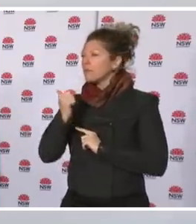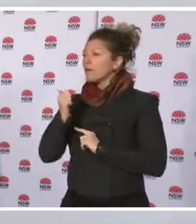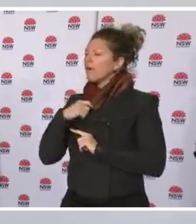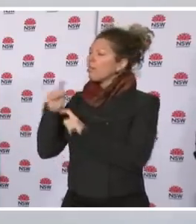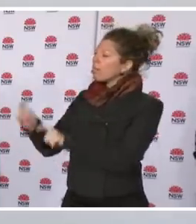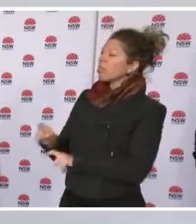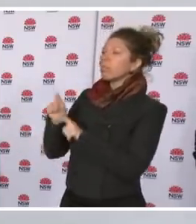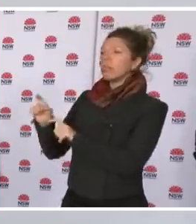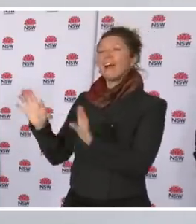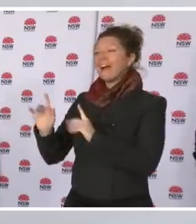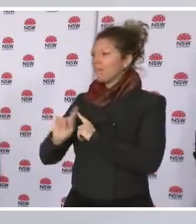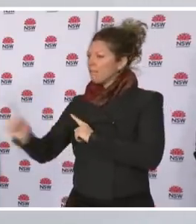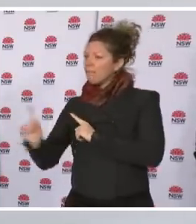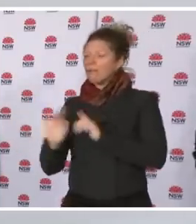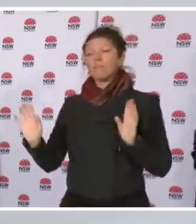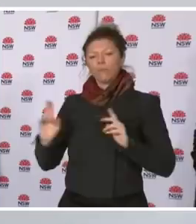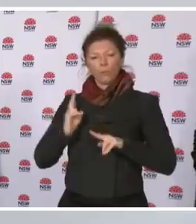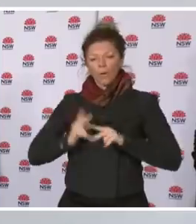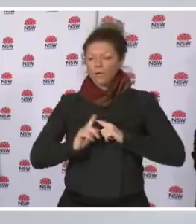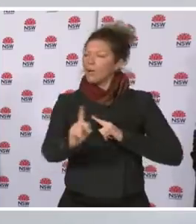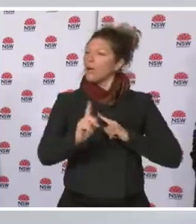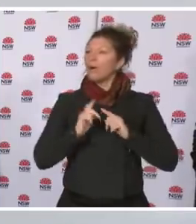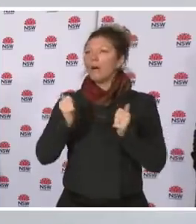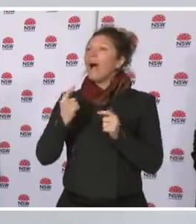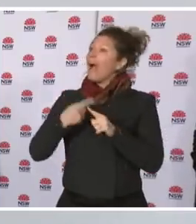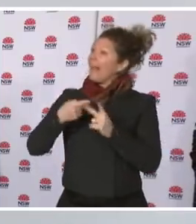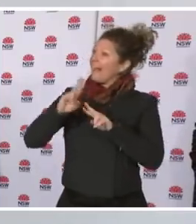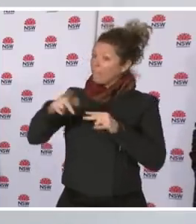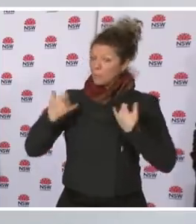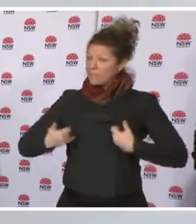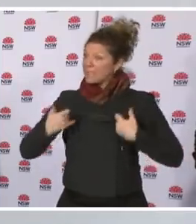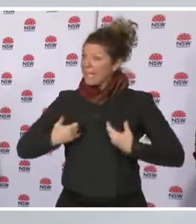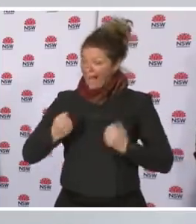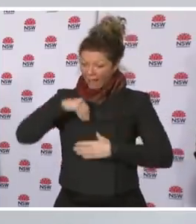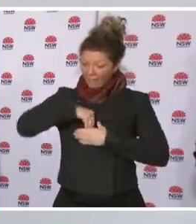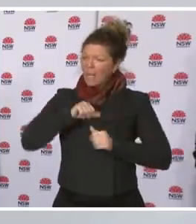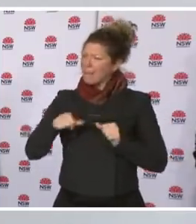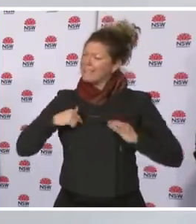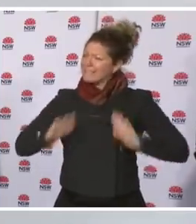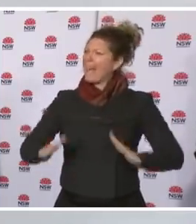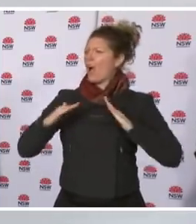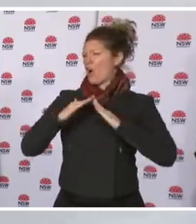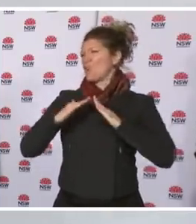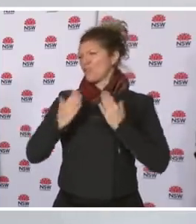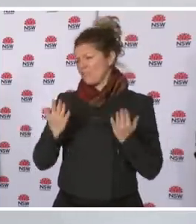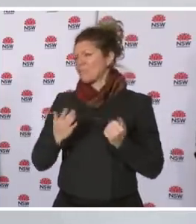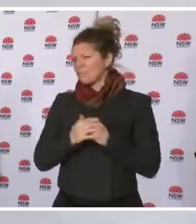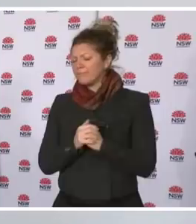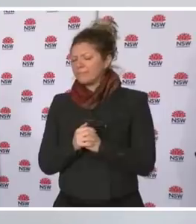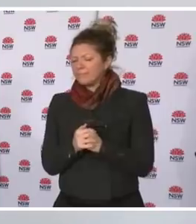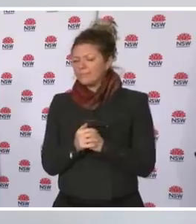sick. COVID is a severe illness, and I just want to highlight the fact that